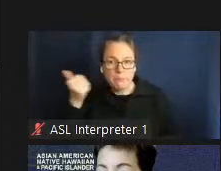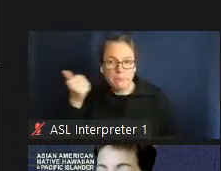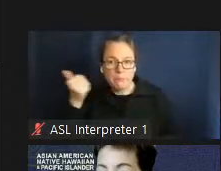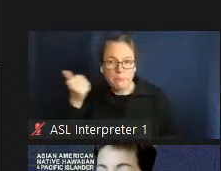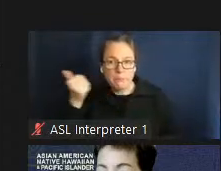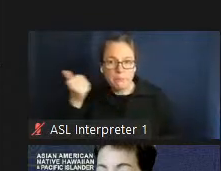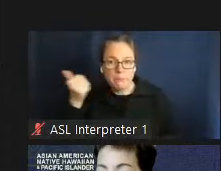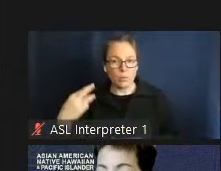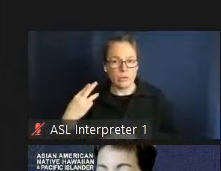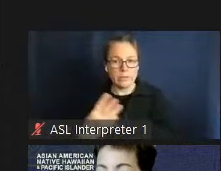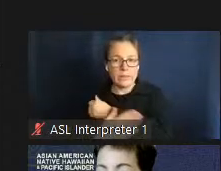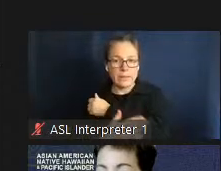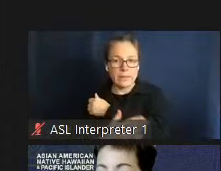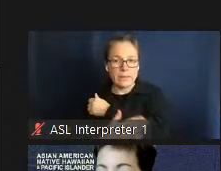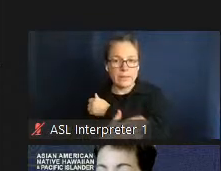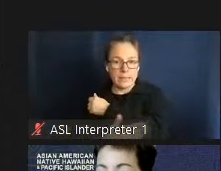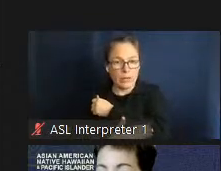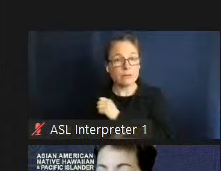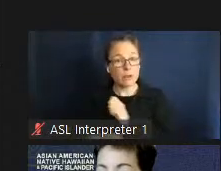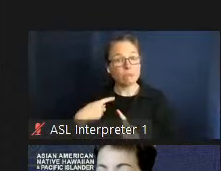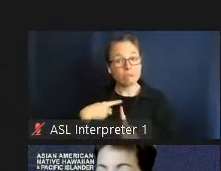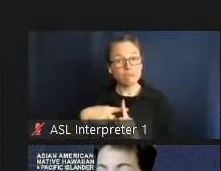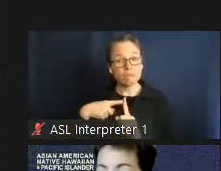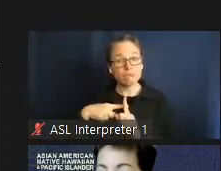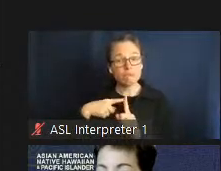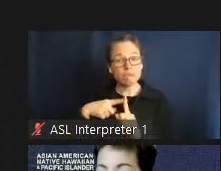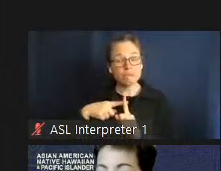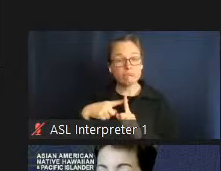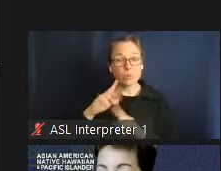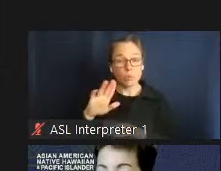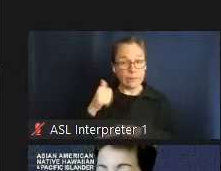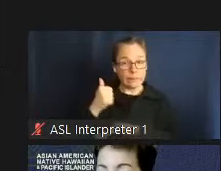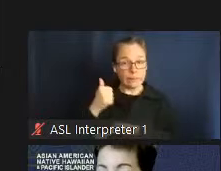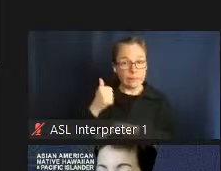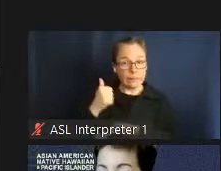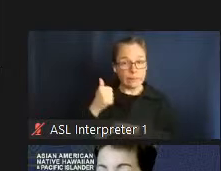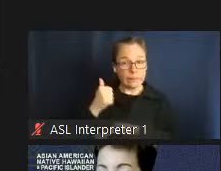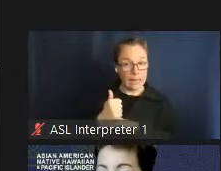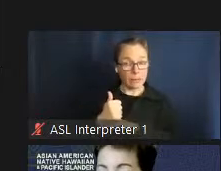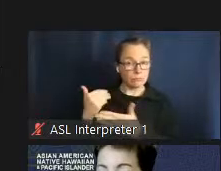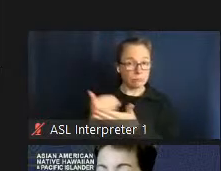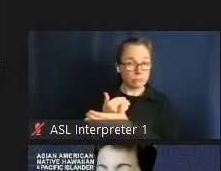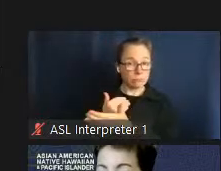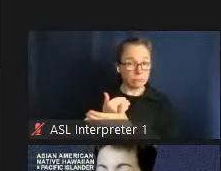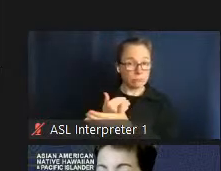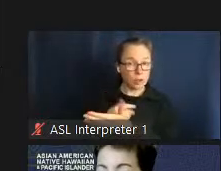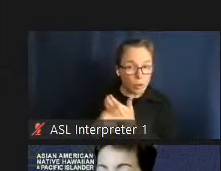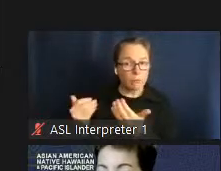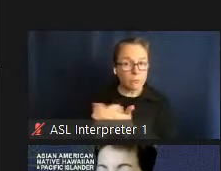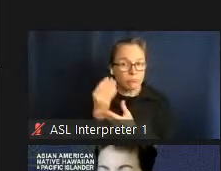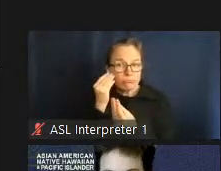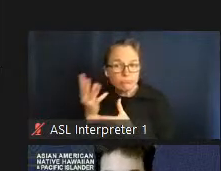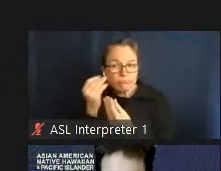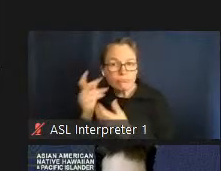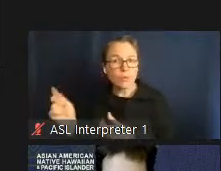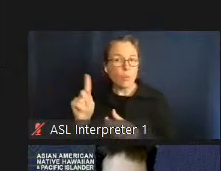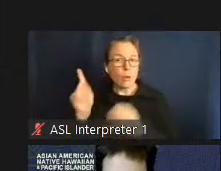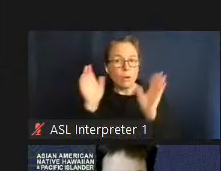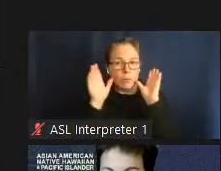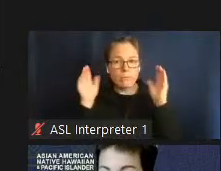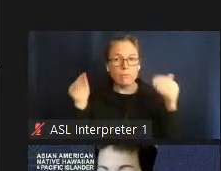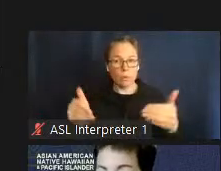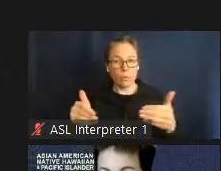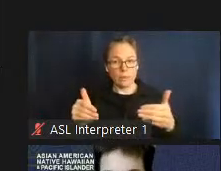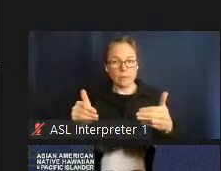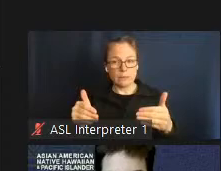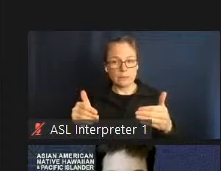So the good news is that as we're establishing a baseline in terms of data and investments and practices, we're